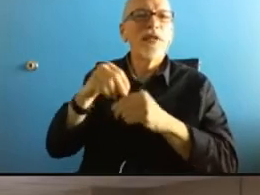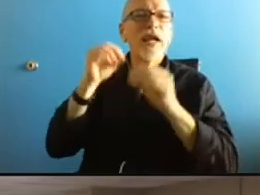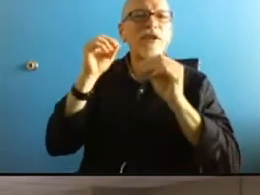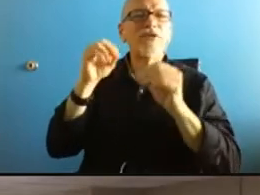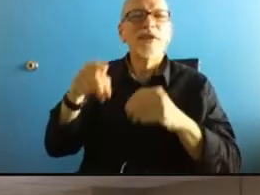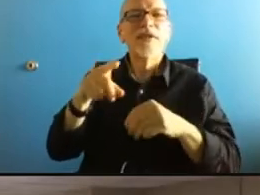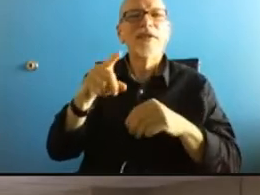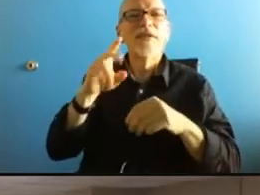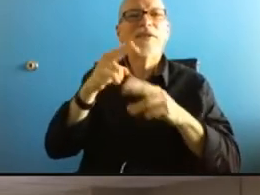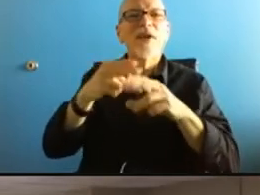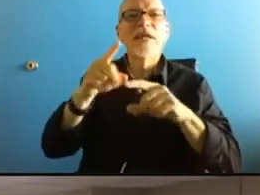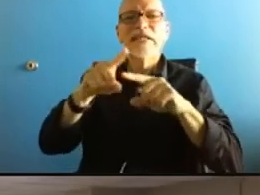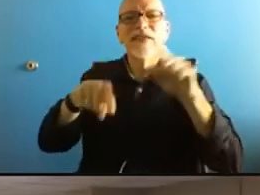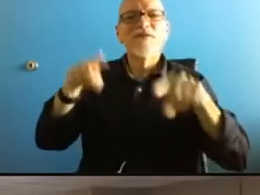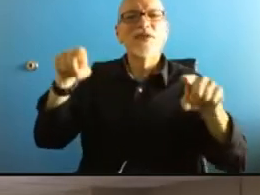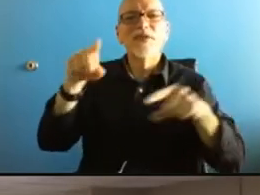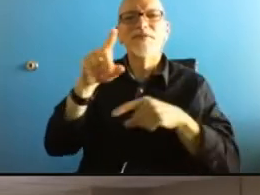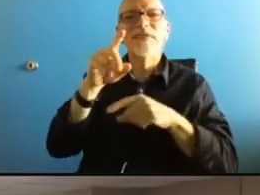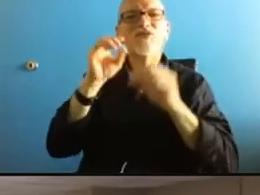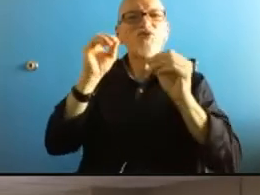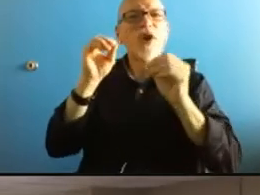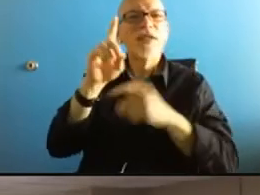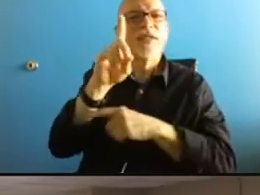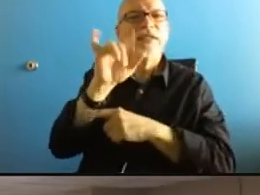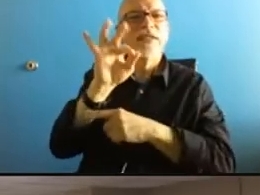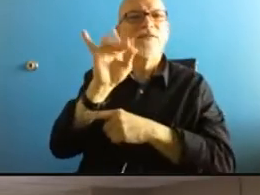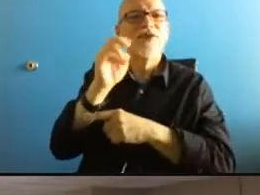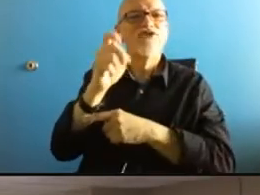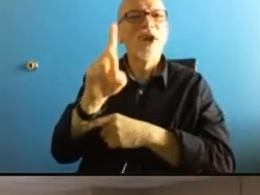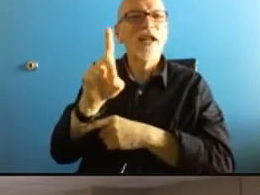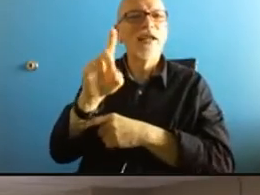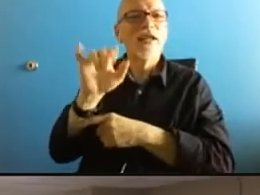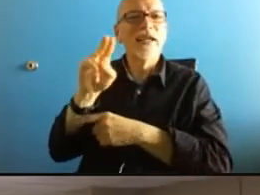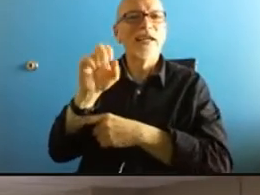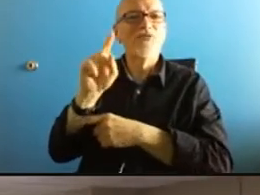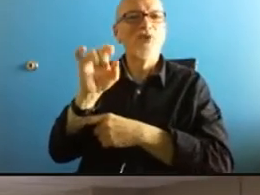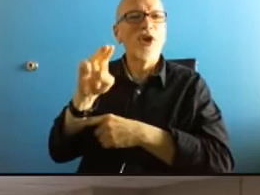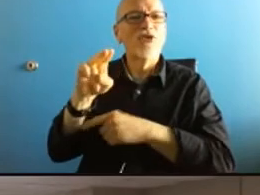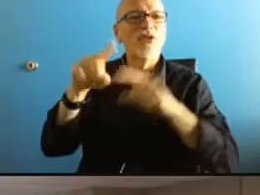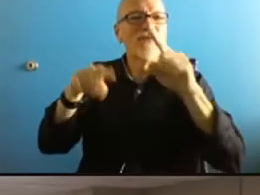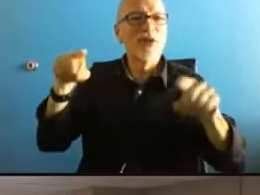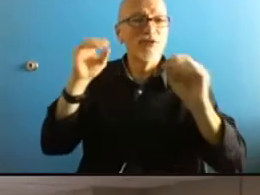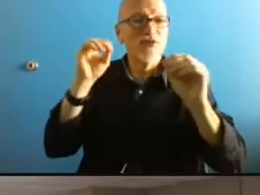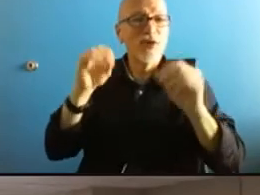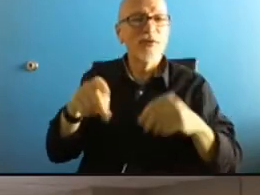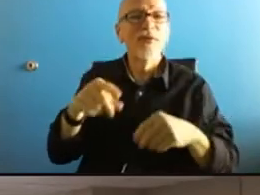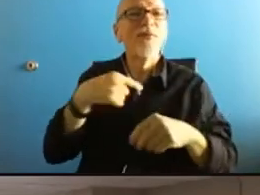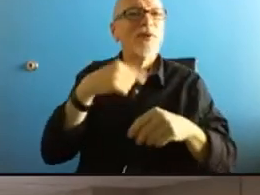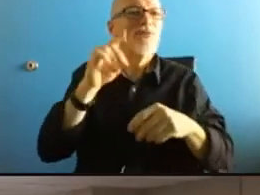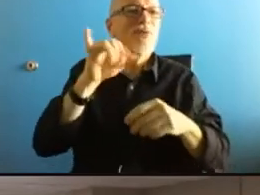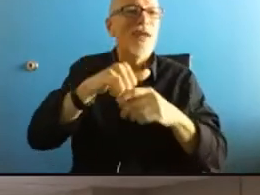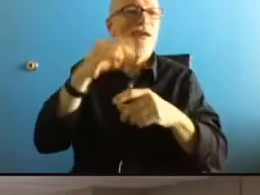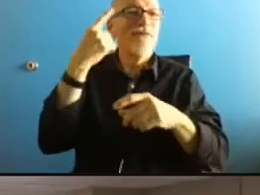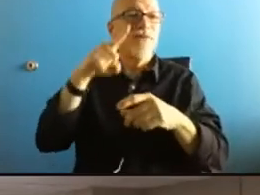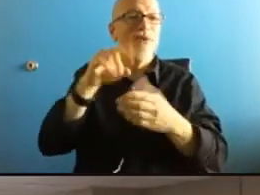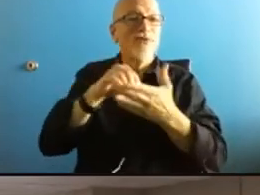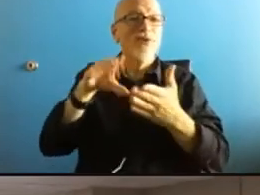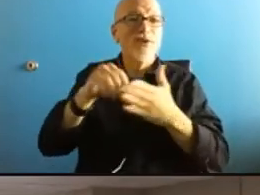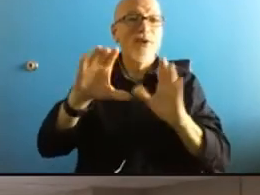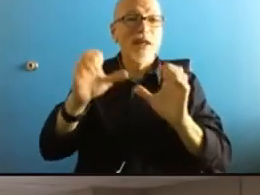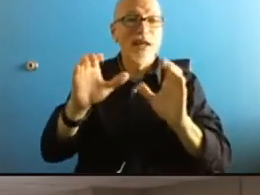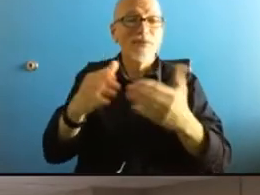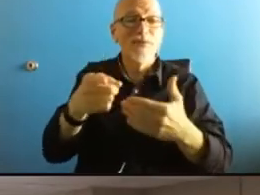differentiated instruction. I mean, that's what we are doing here with students. And for students that are in your classroom and they may be